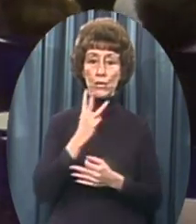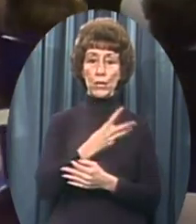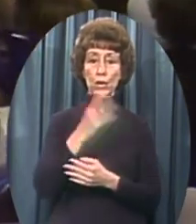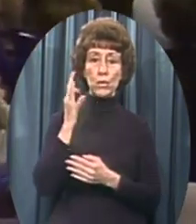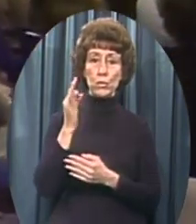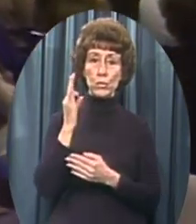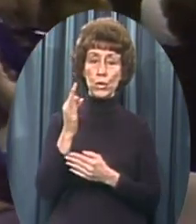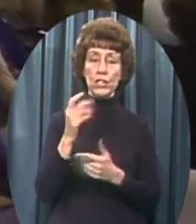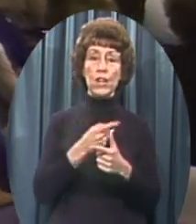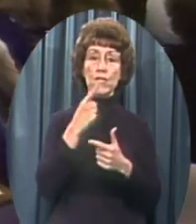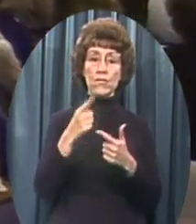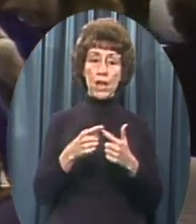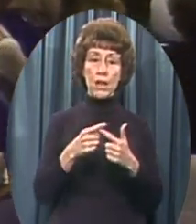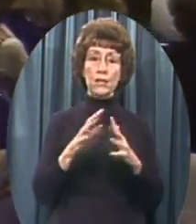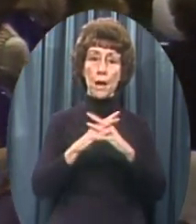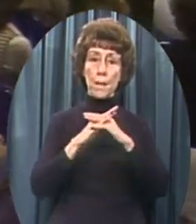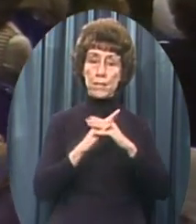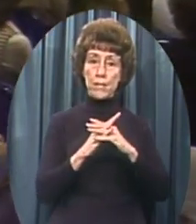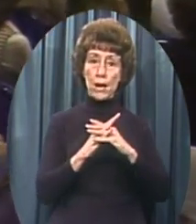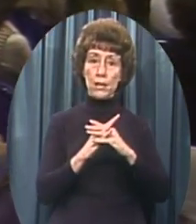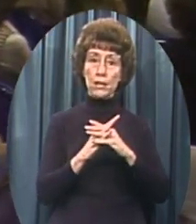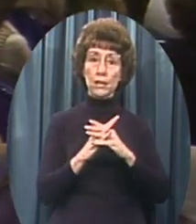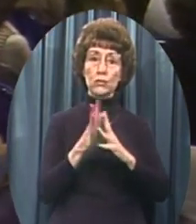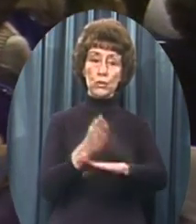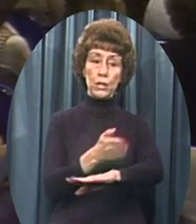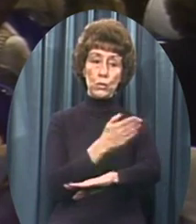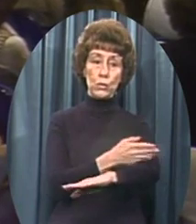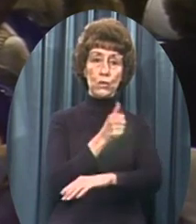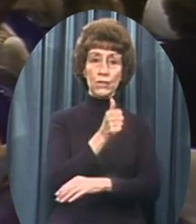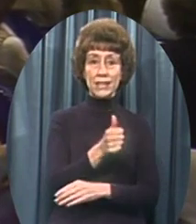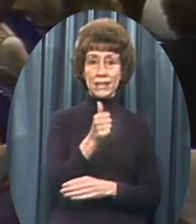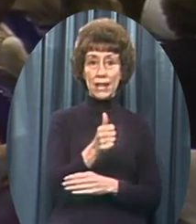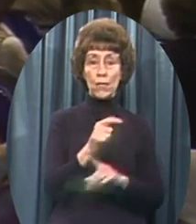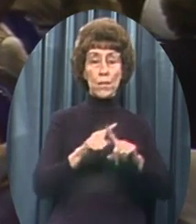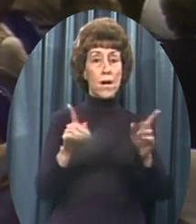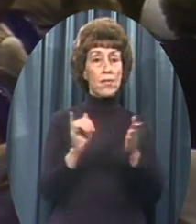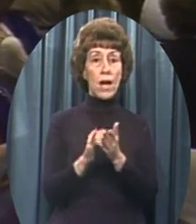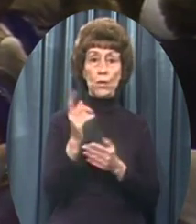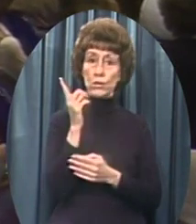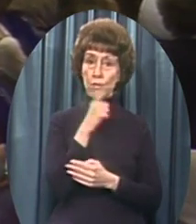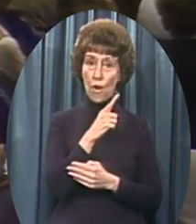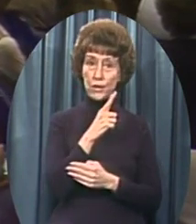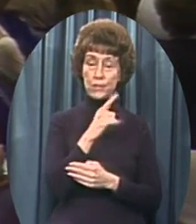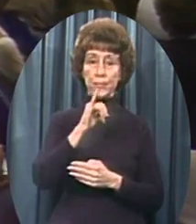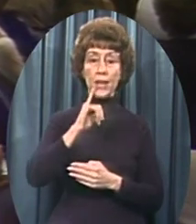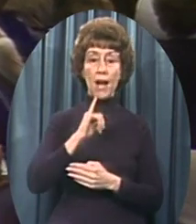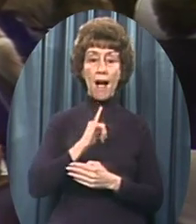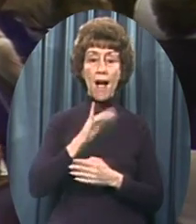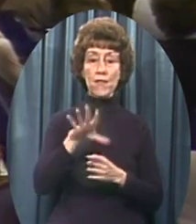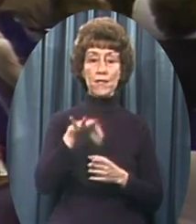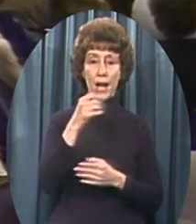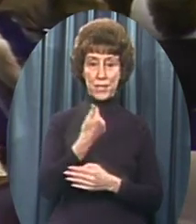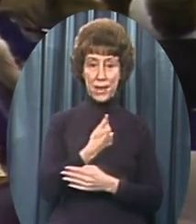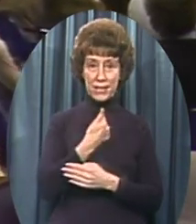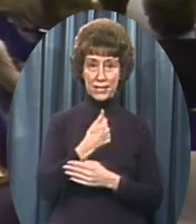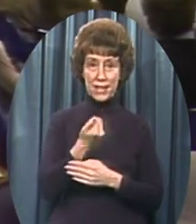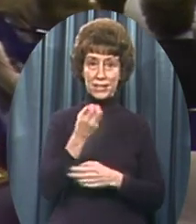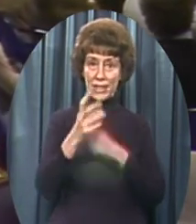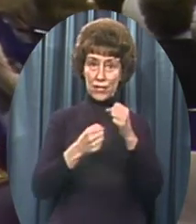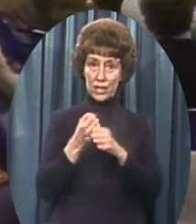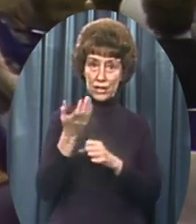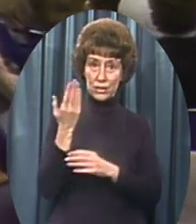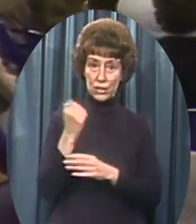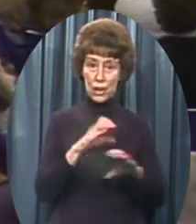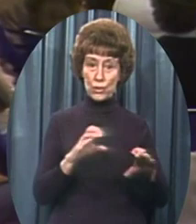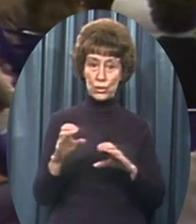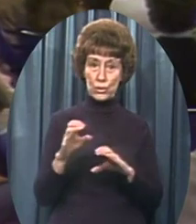ills. That proved to be a false prophecy, and I found myself several years ago doing